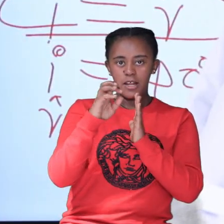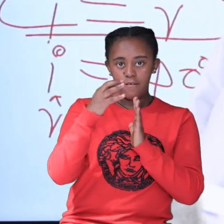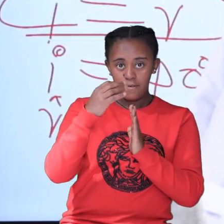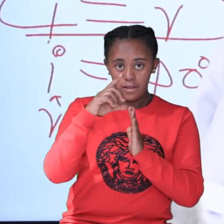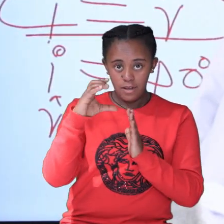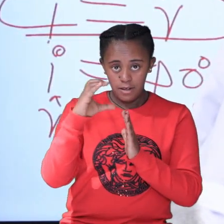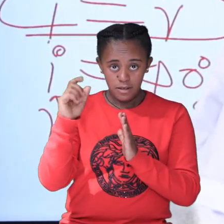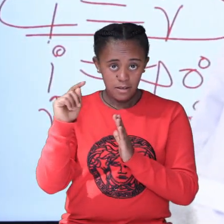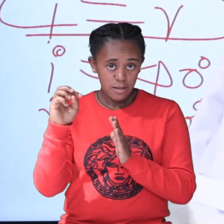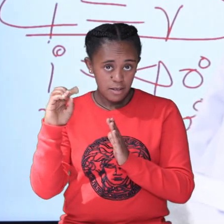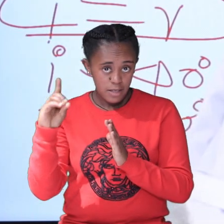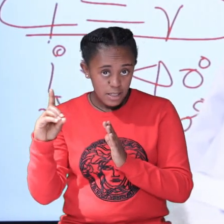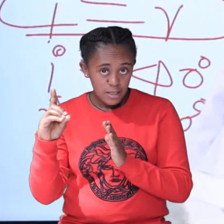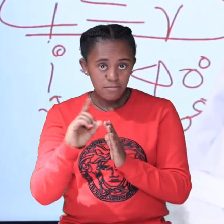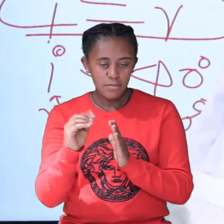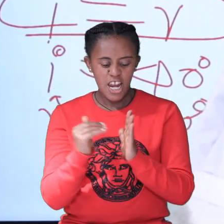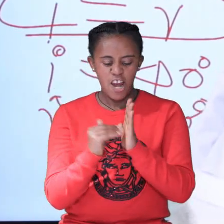Second law is incidence.